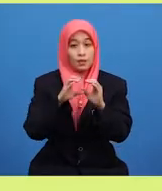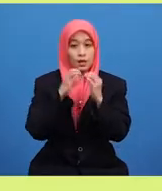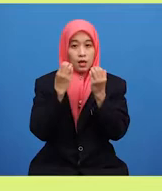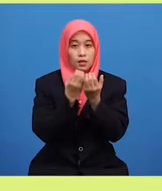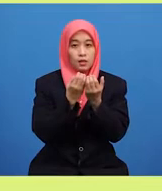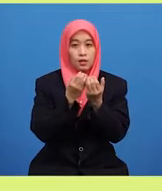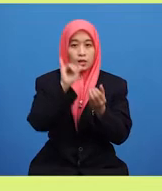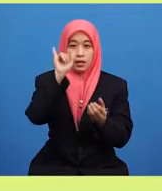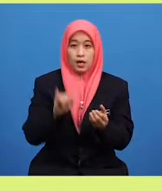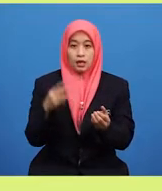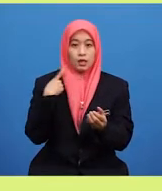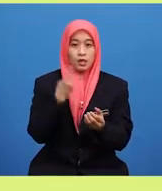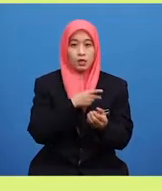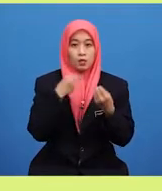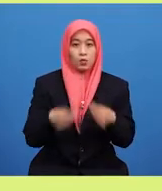Pen,